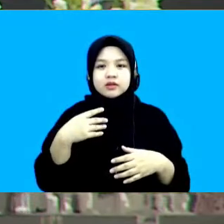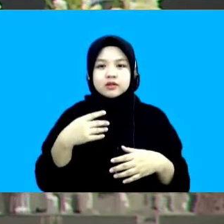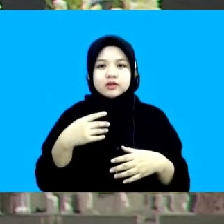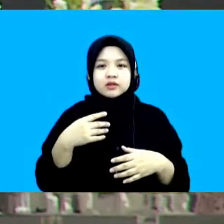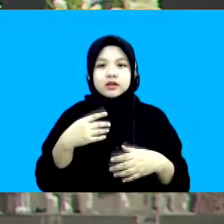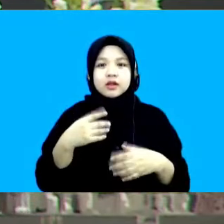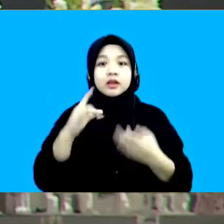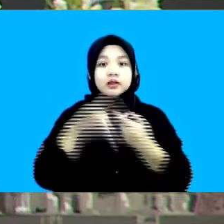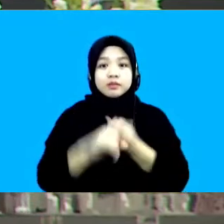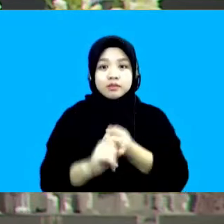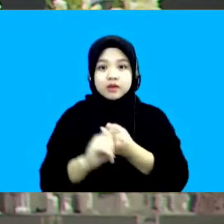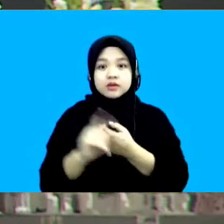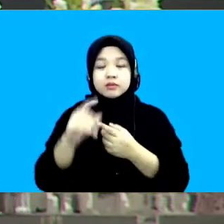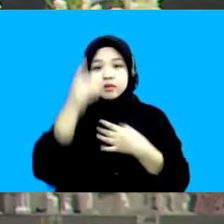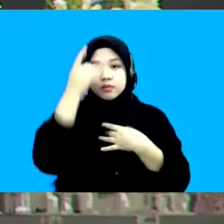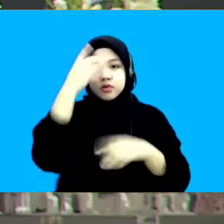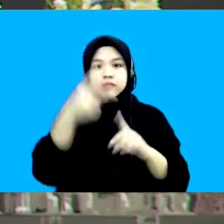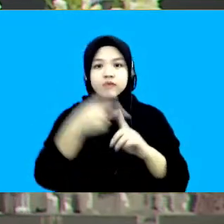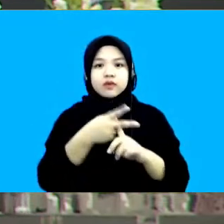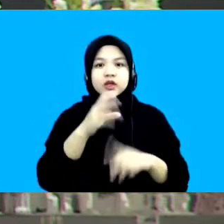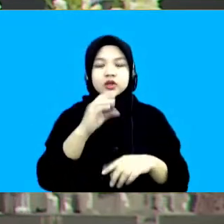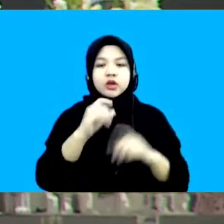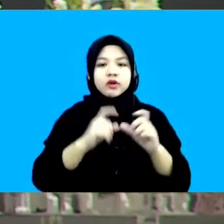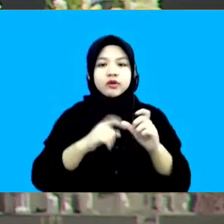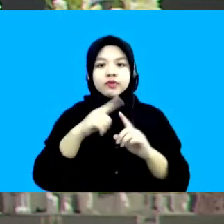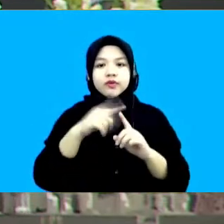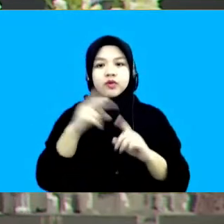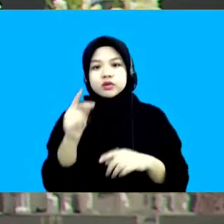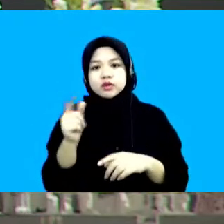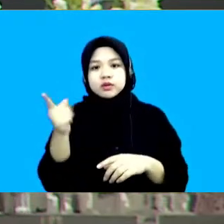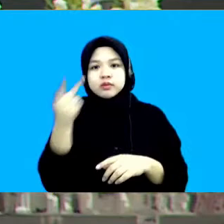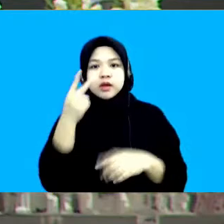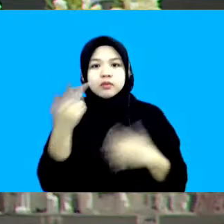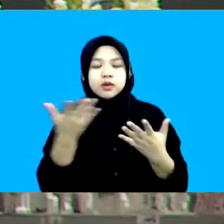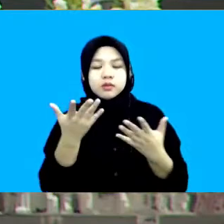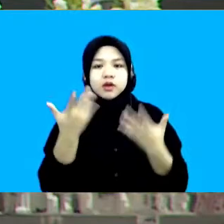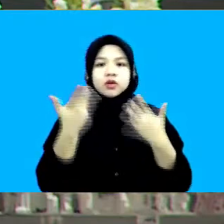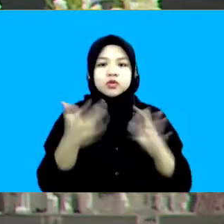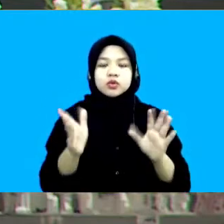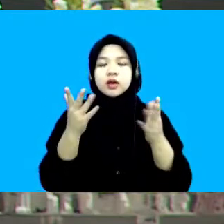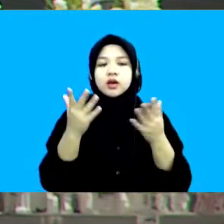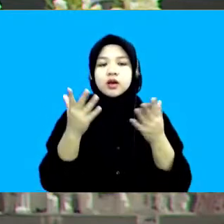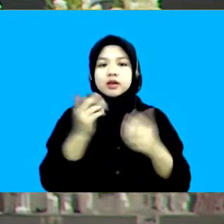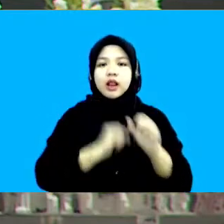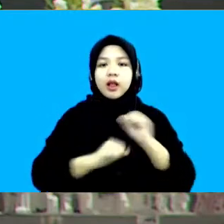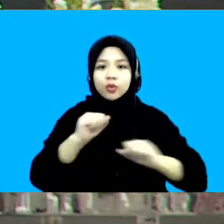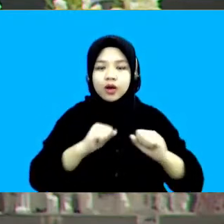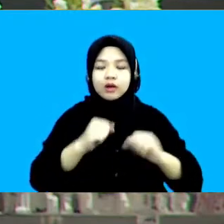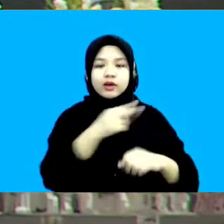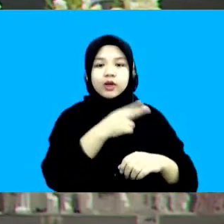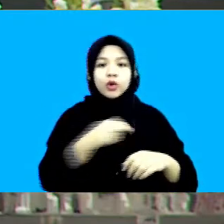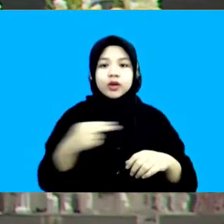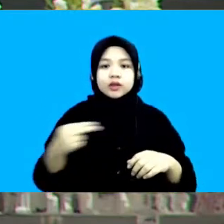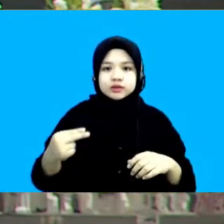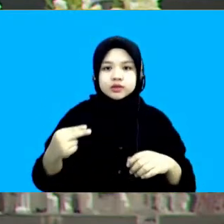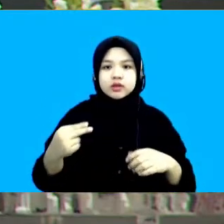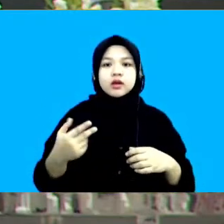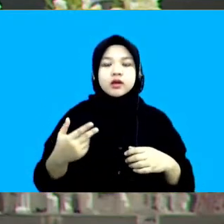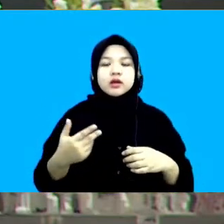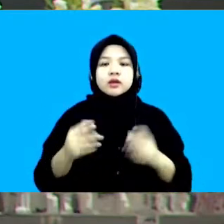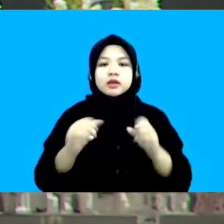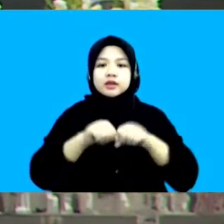pandemic. So that is why I really like to see that this multi-dimensional poverty index, if